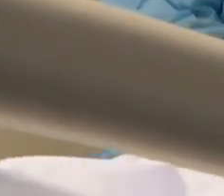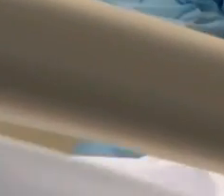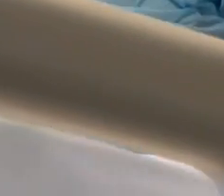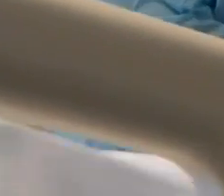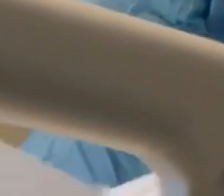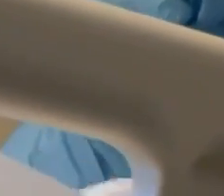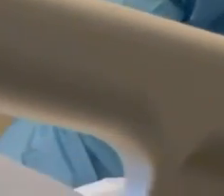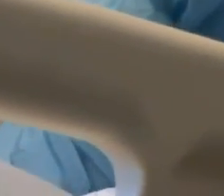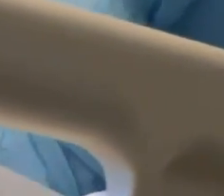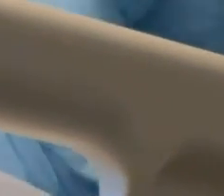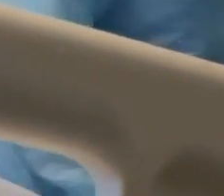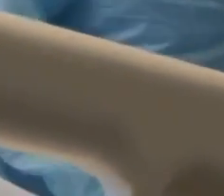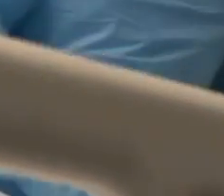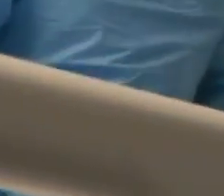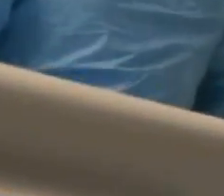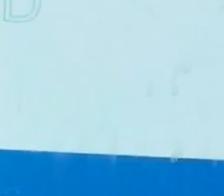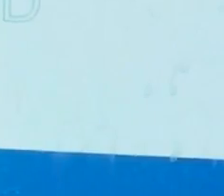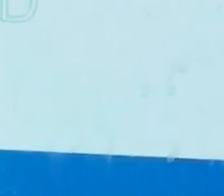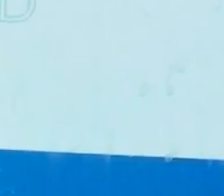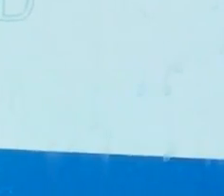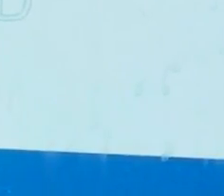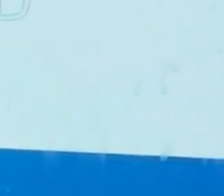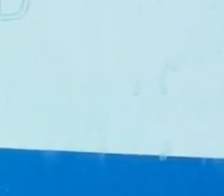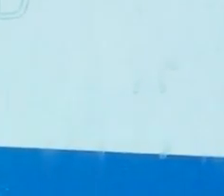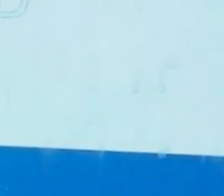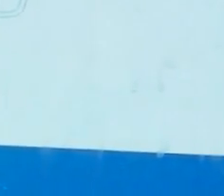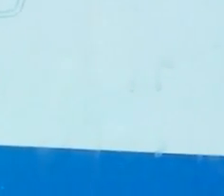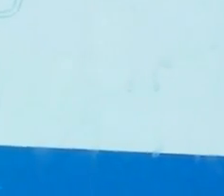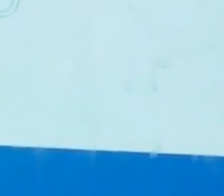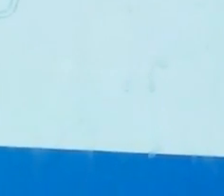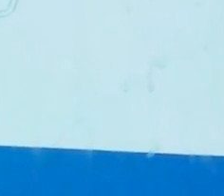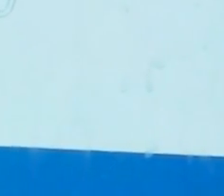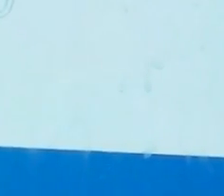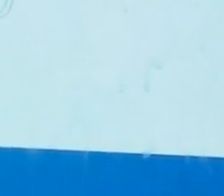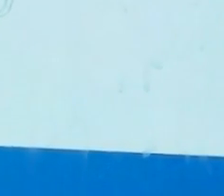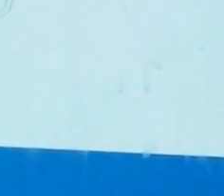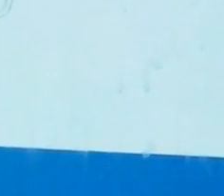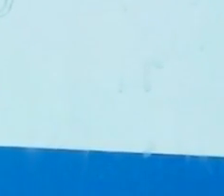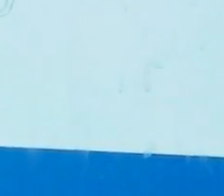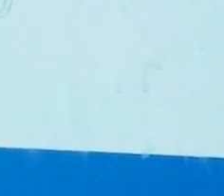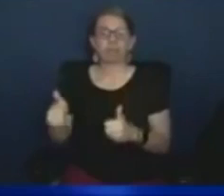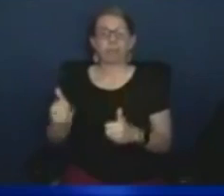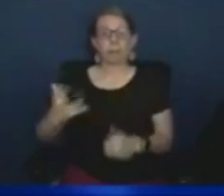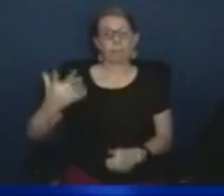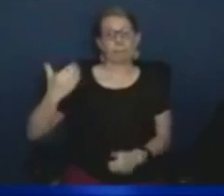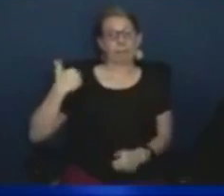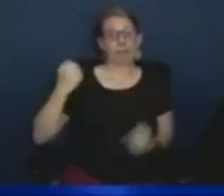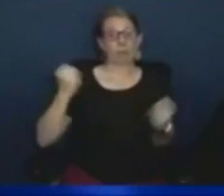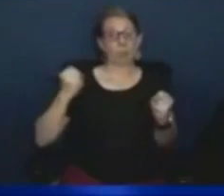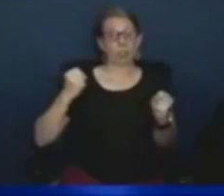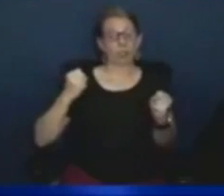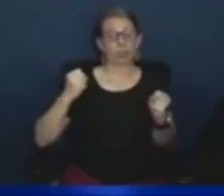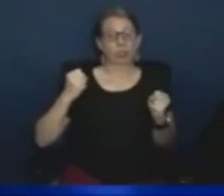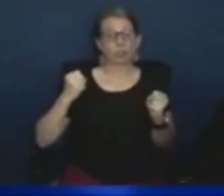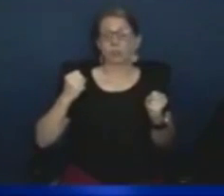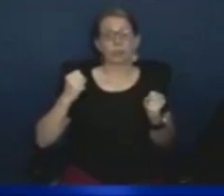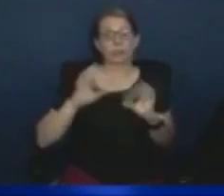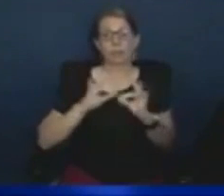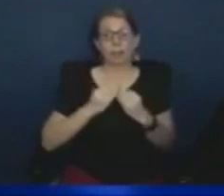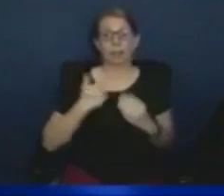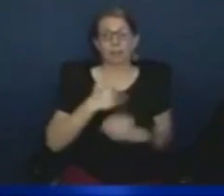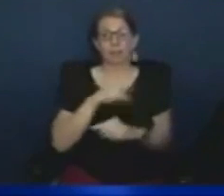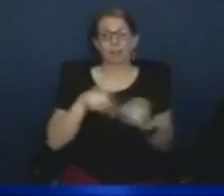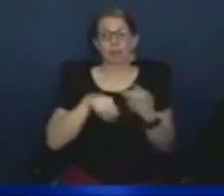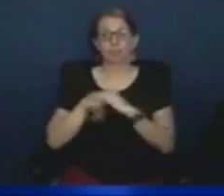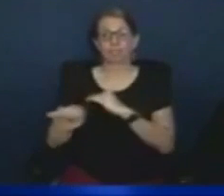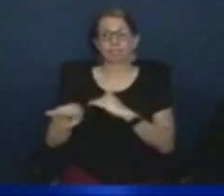those deaths, Rojas says she carries with her. Back in the winter, family members couldn't come up, and so it would just be